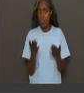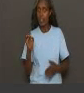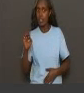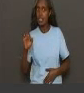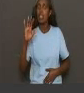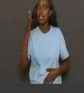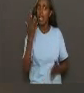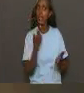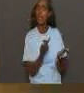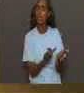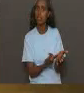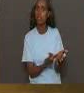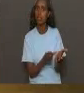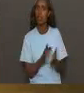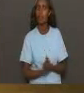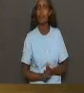this.